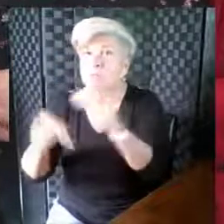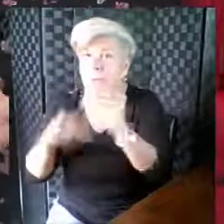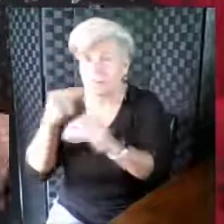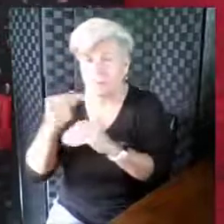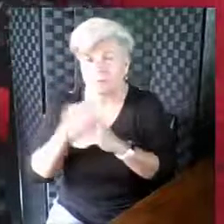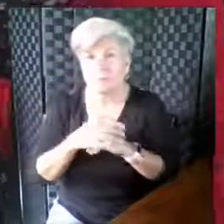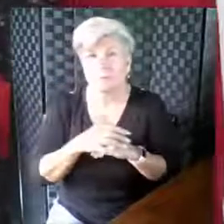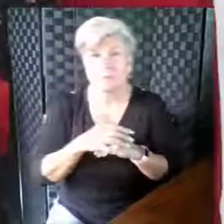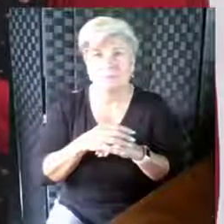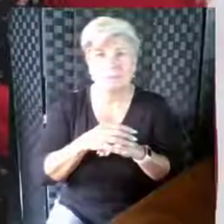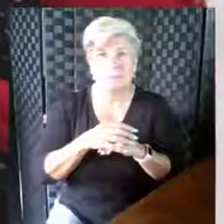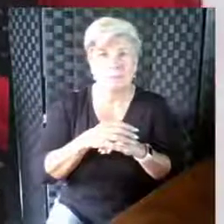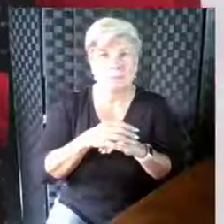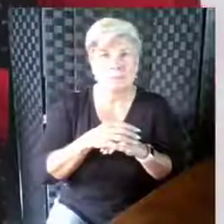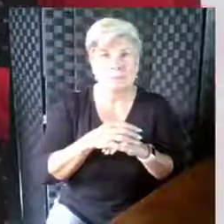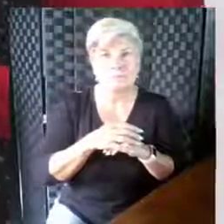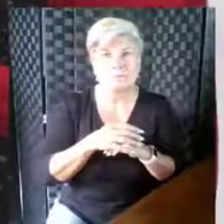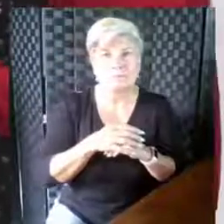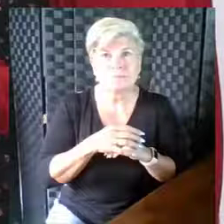about.